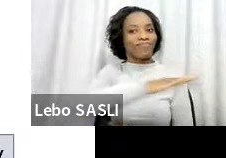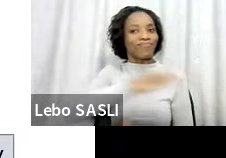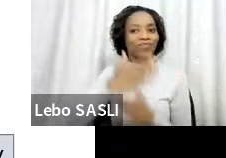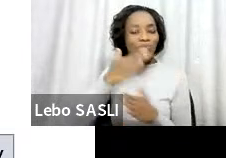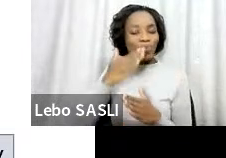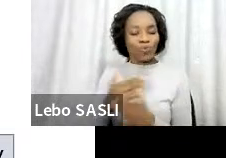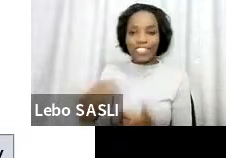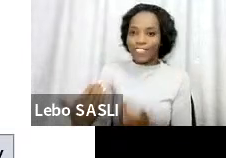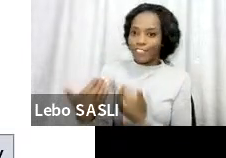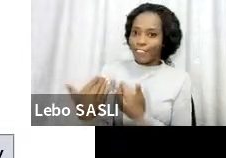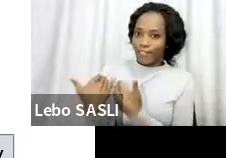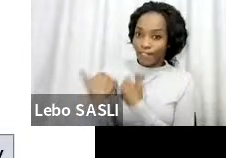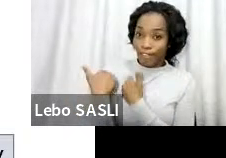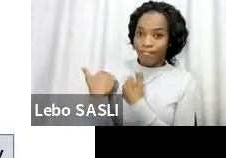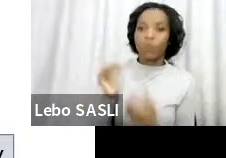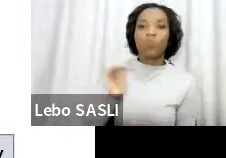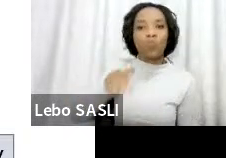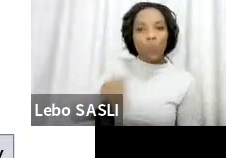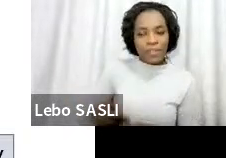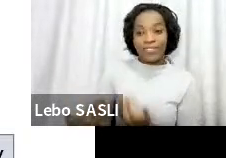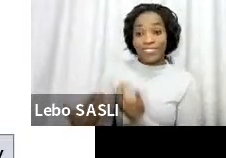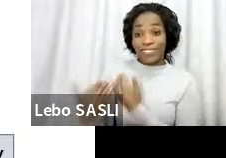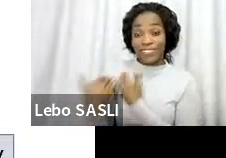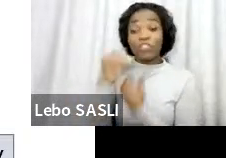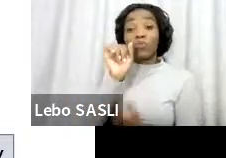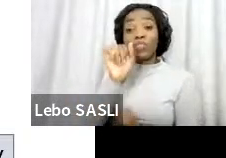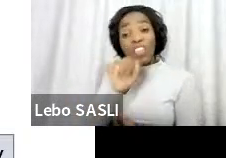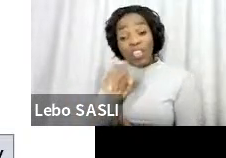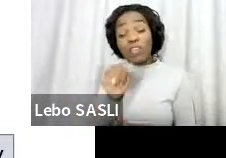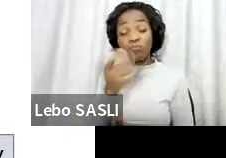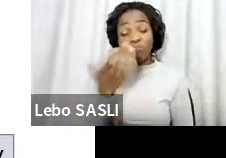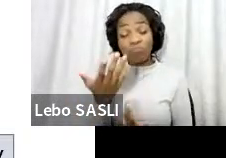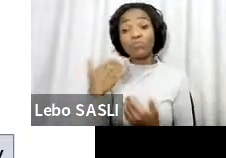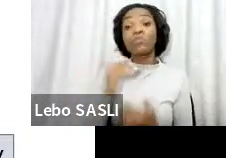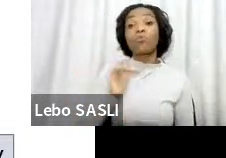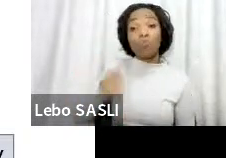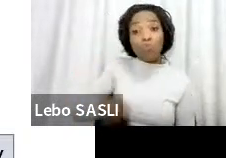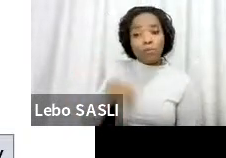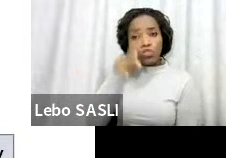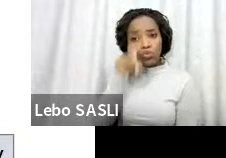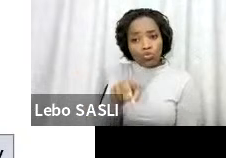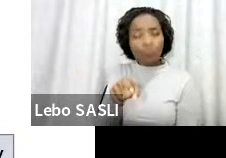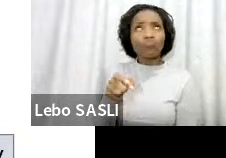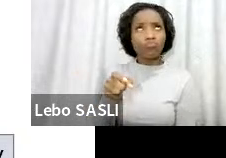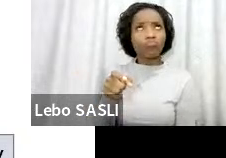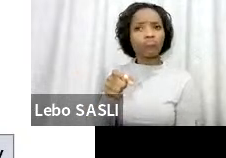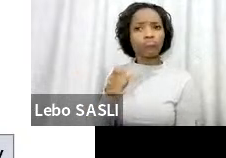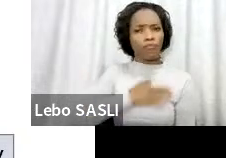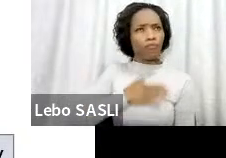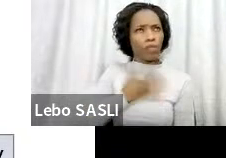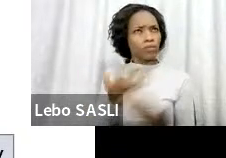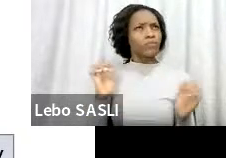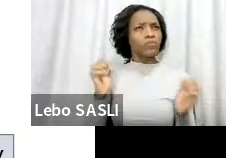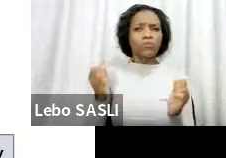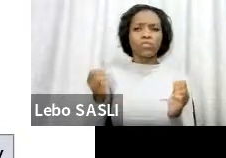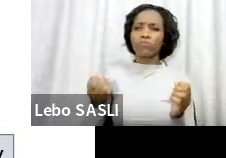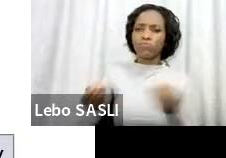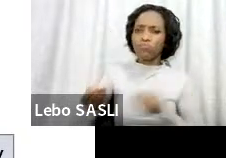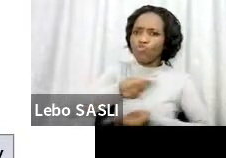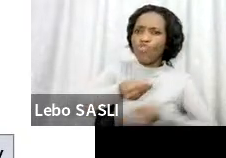are safe. Yes, women should feel freedom to trade. Trade